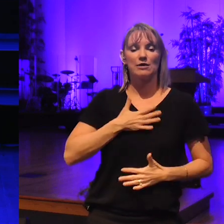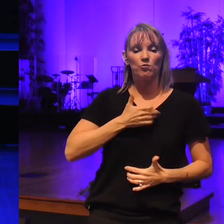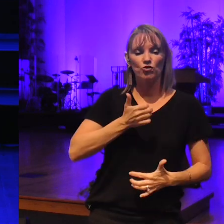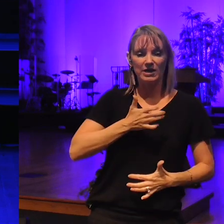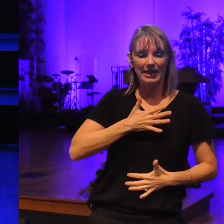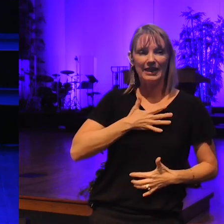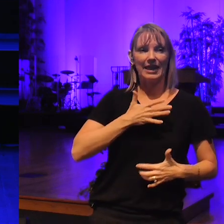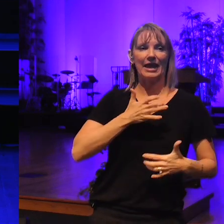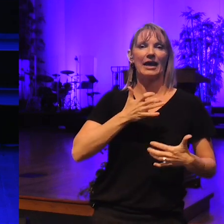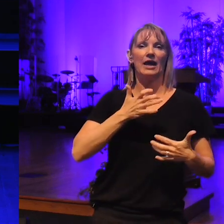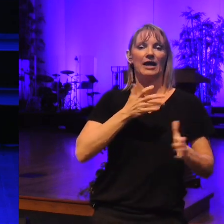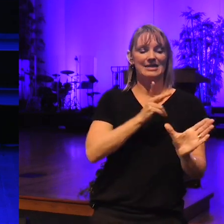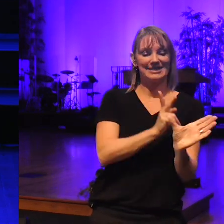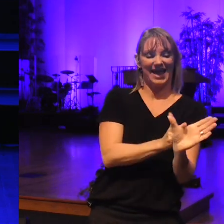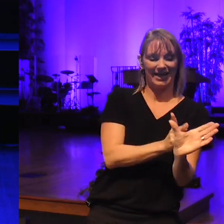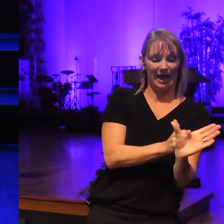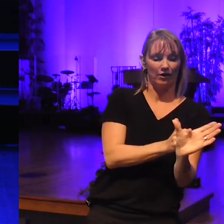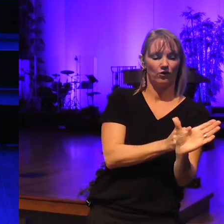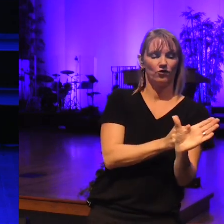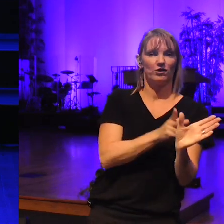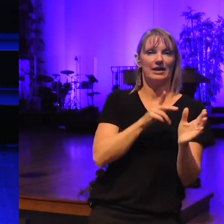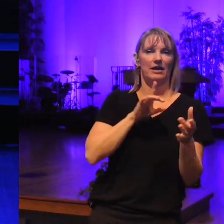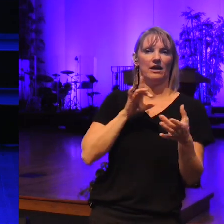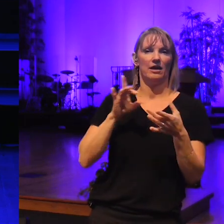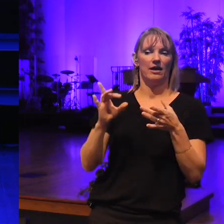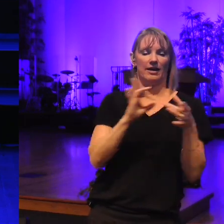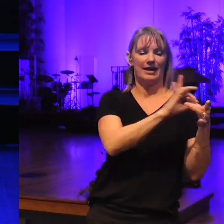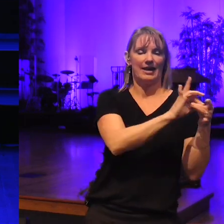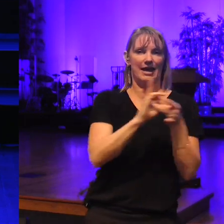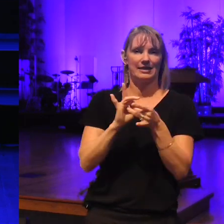dry bones of psychiatry with spiritual light.